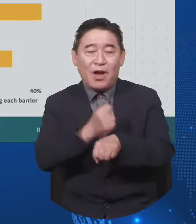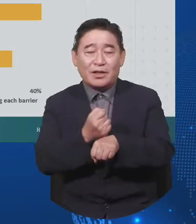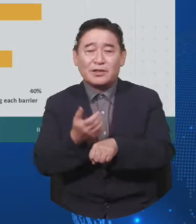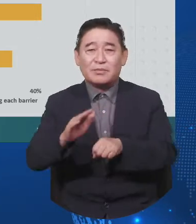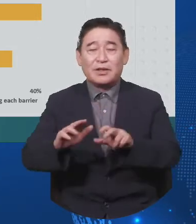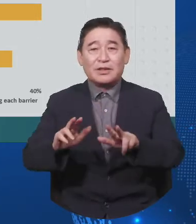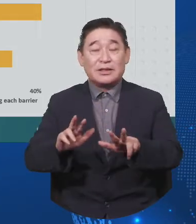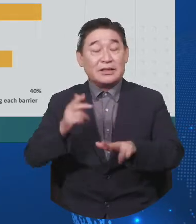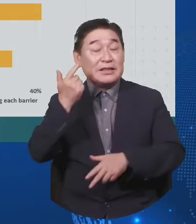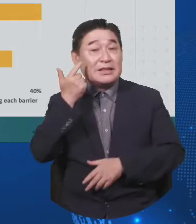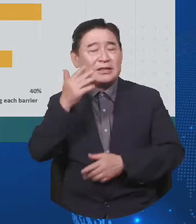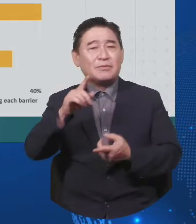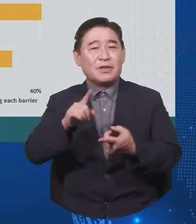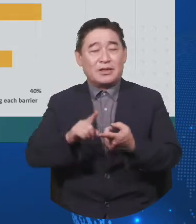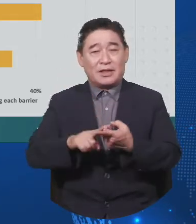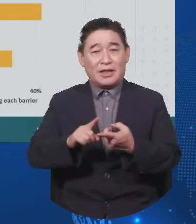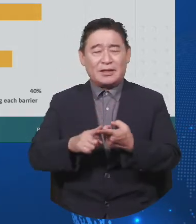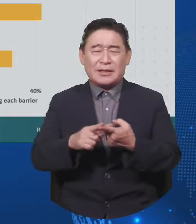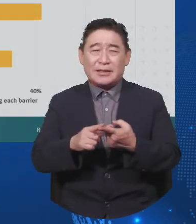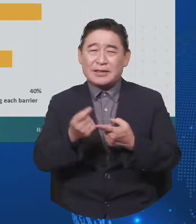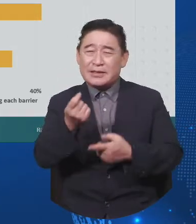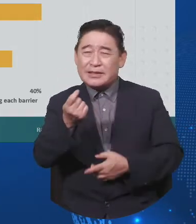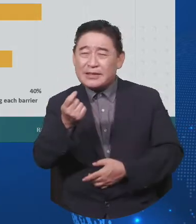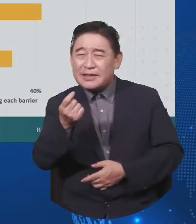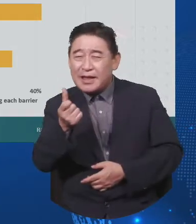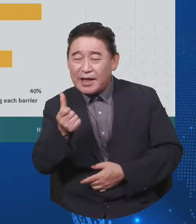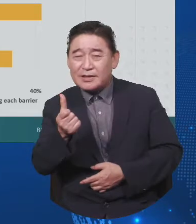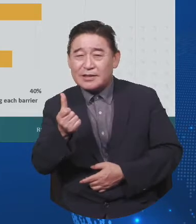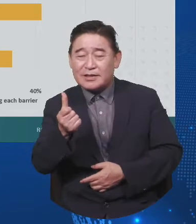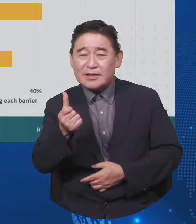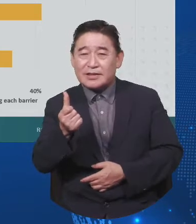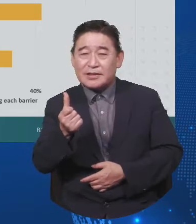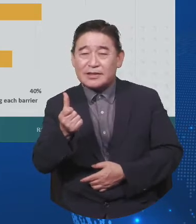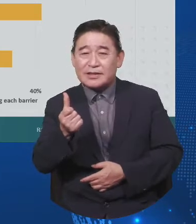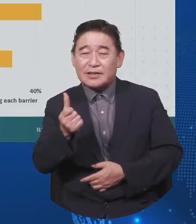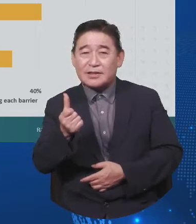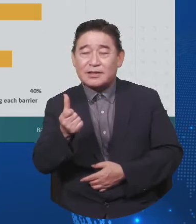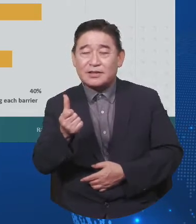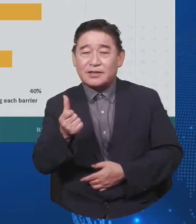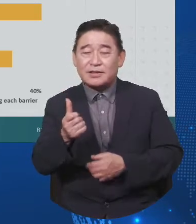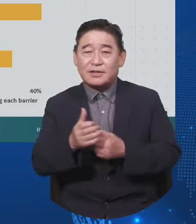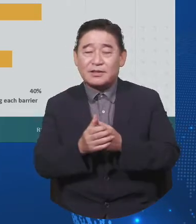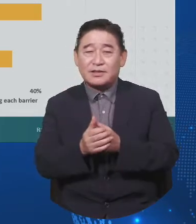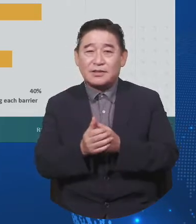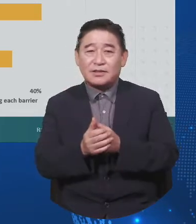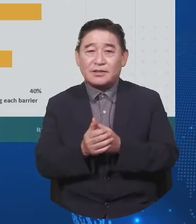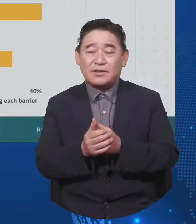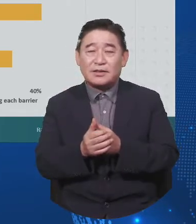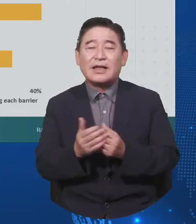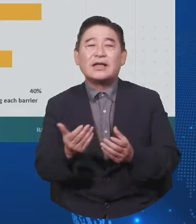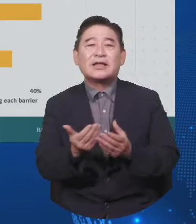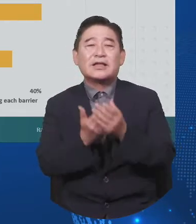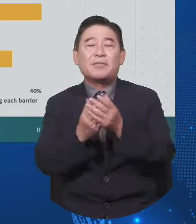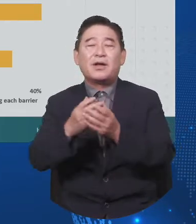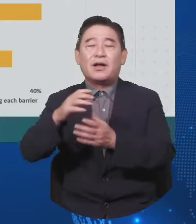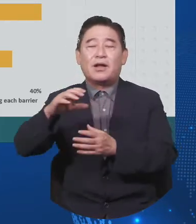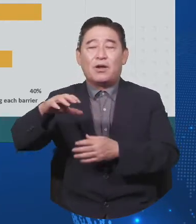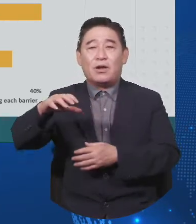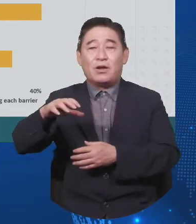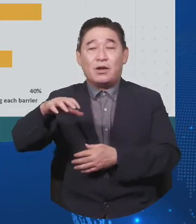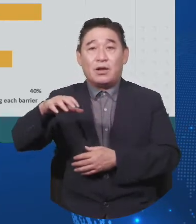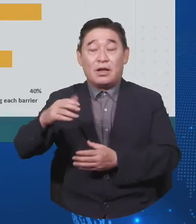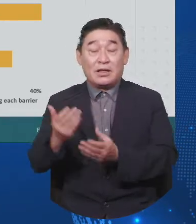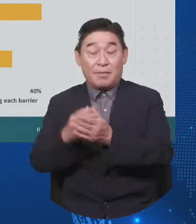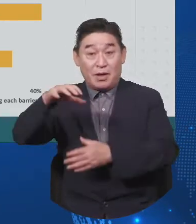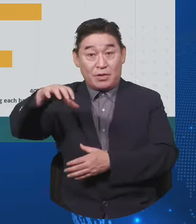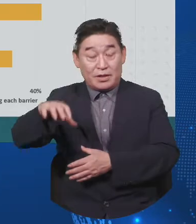sample of leaders of development agencies in a recent survey. Our respondents, which were primarily DAC members, but